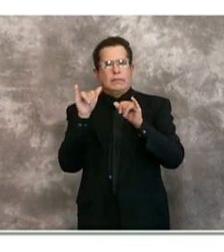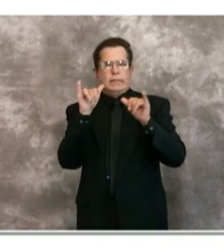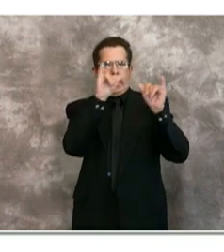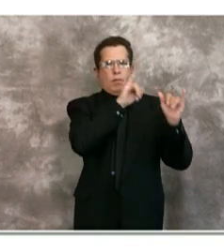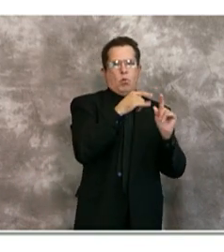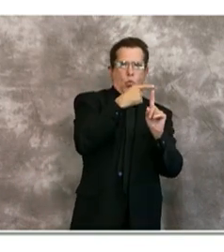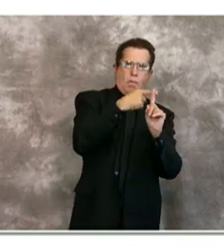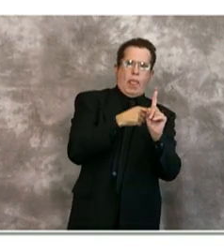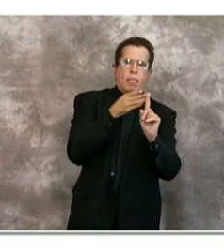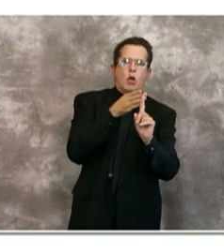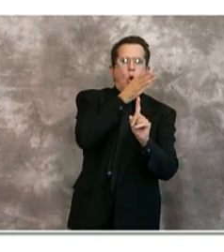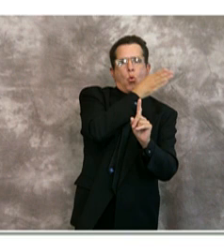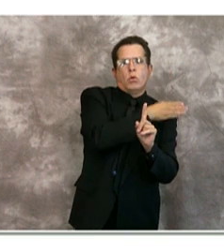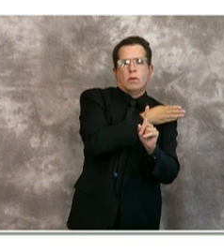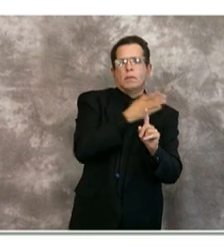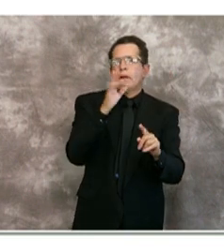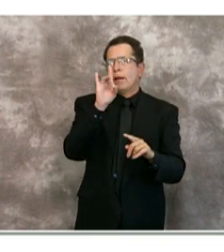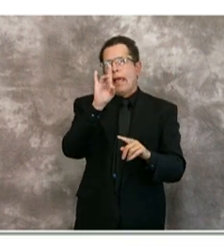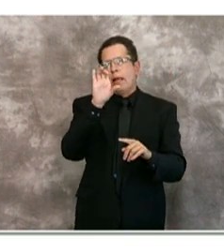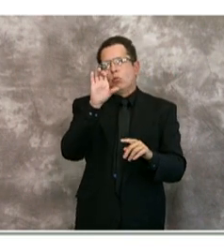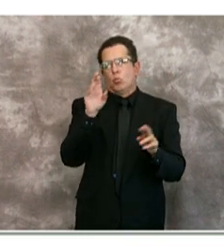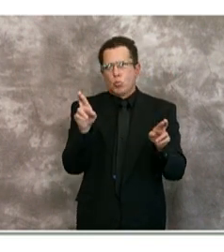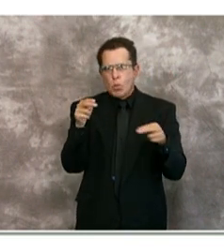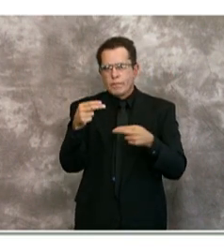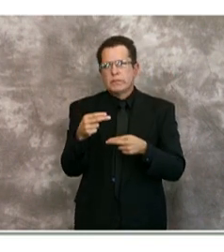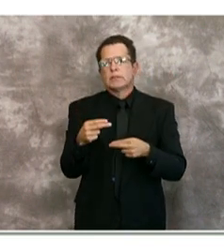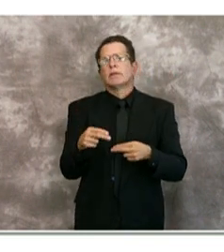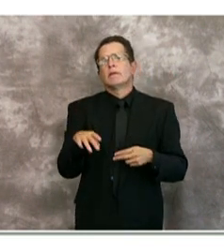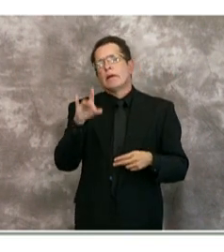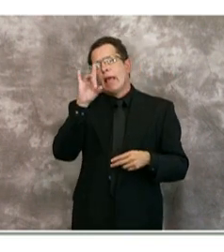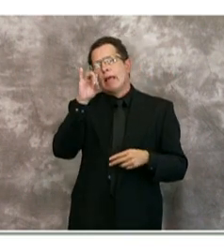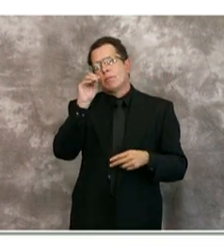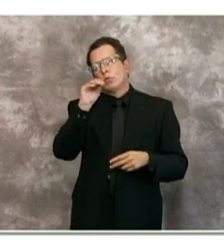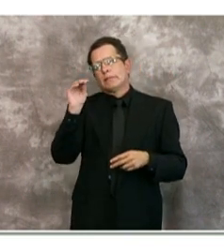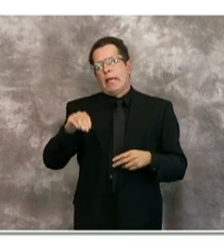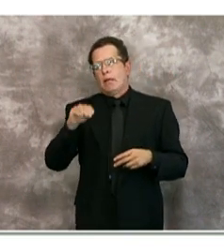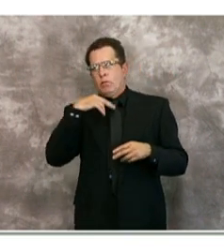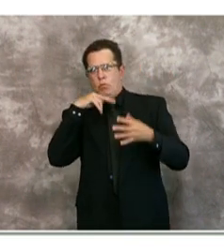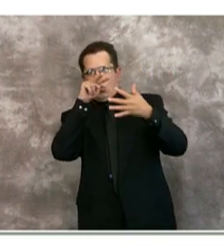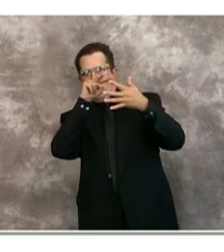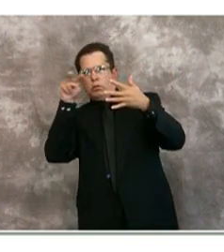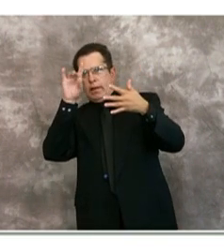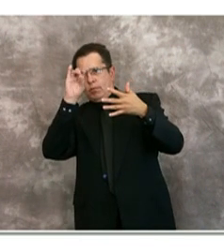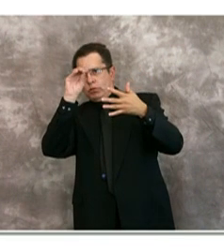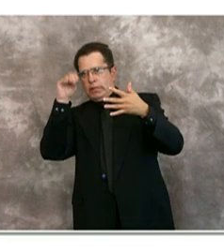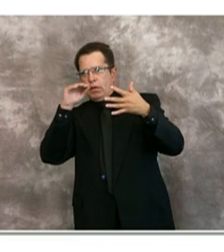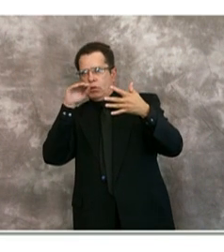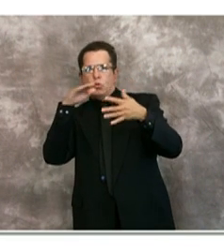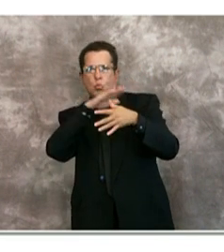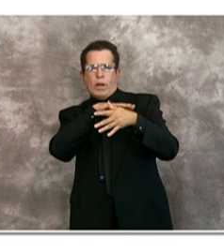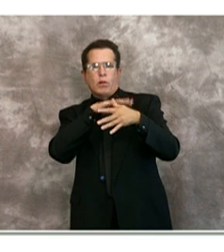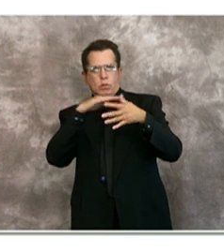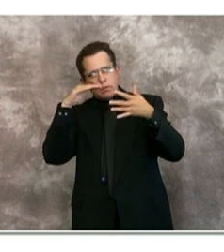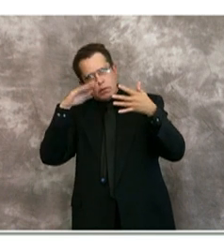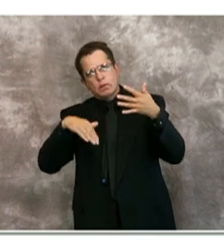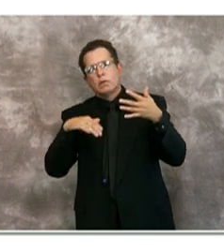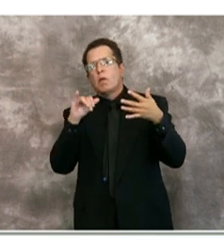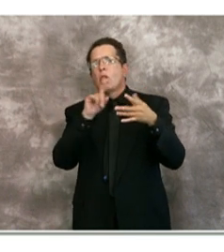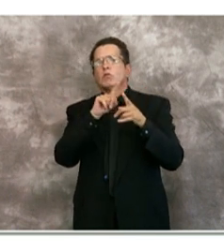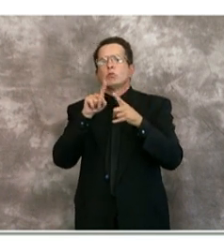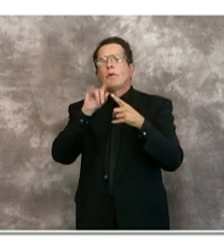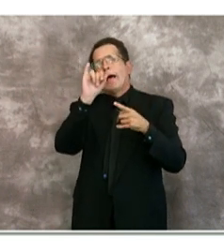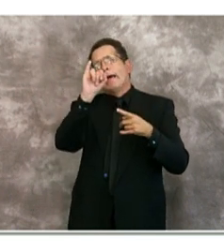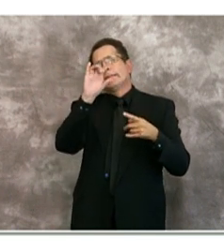ago, with about 800 rooms between that and the 80% occupancy trigger. And then the final one here is ICU utilization. You